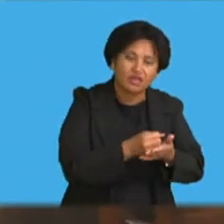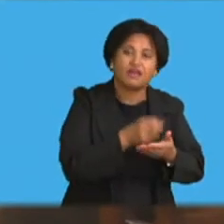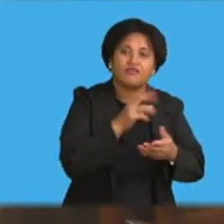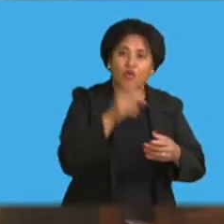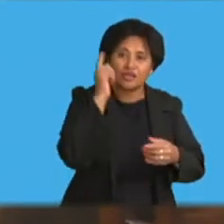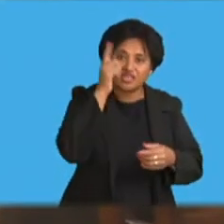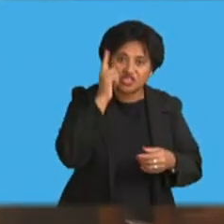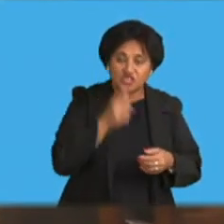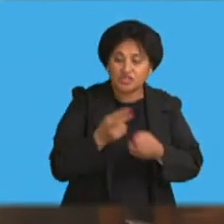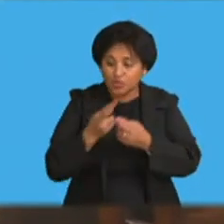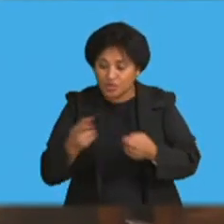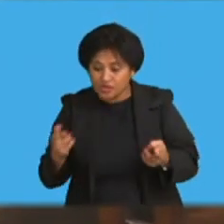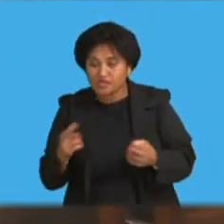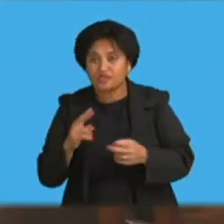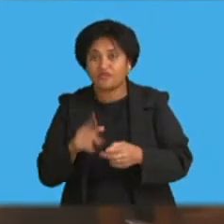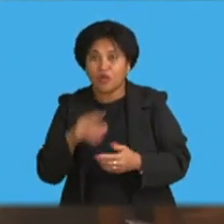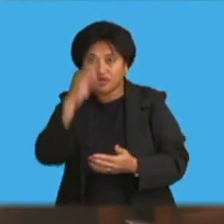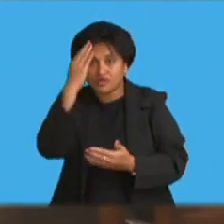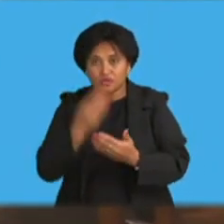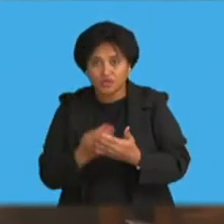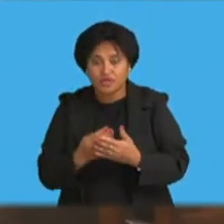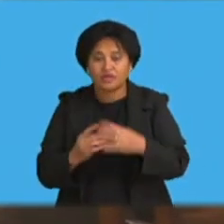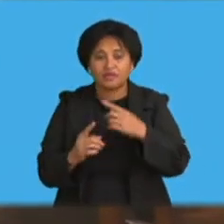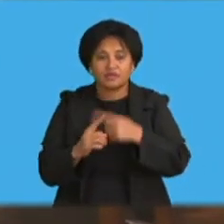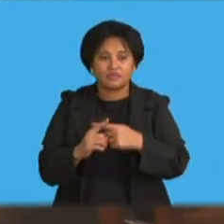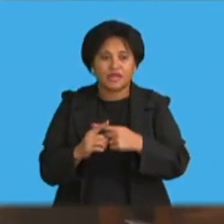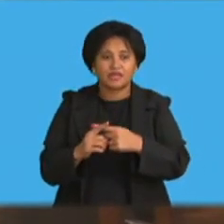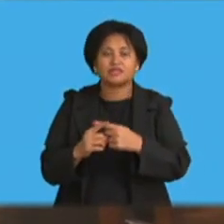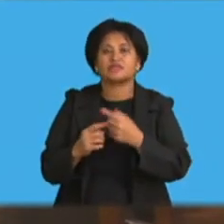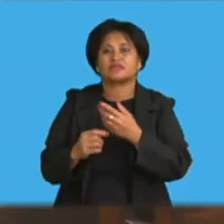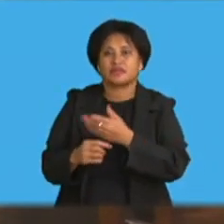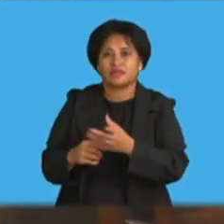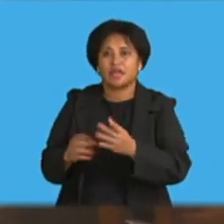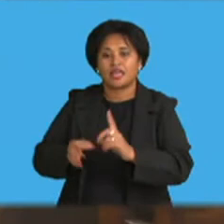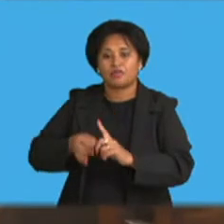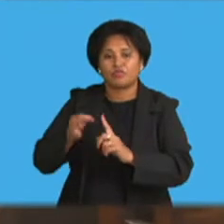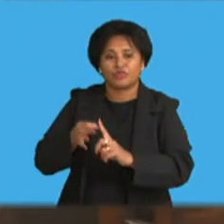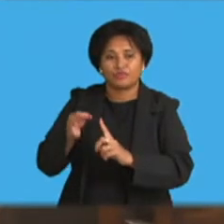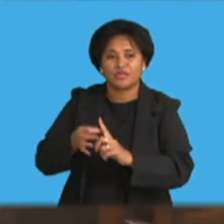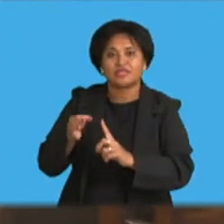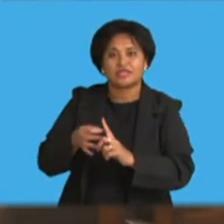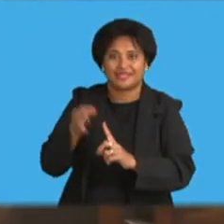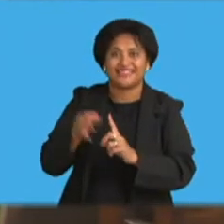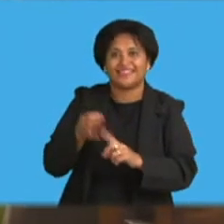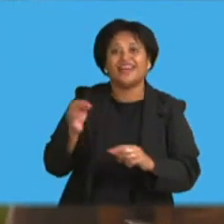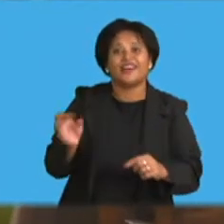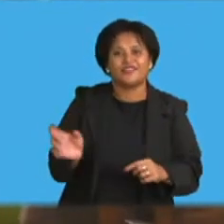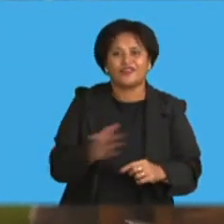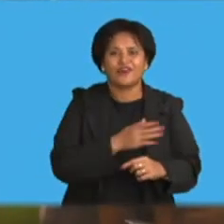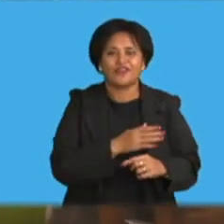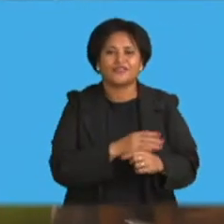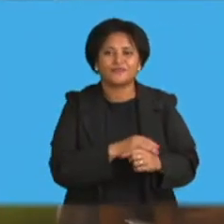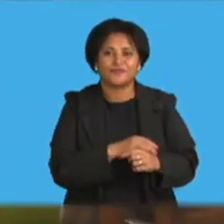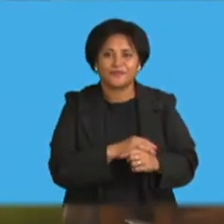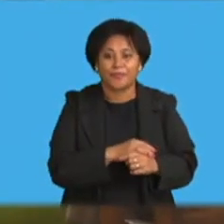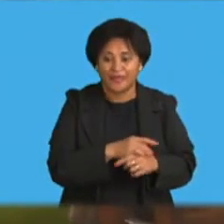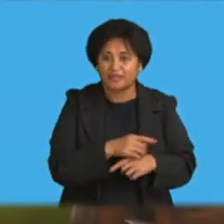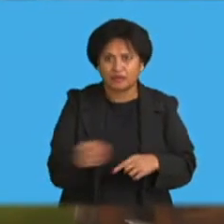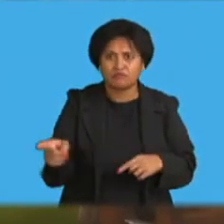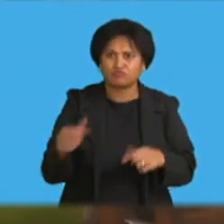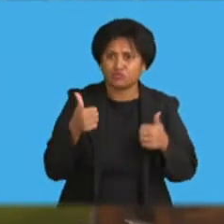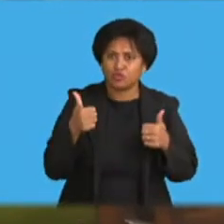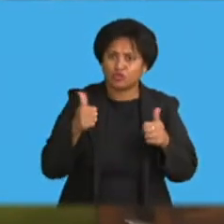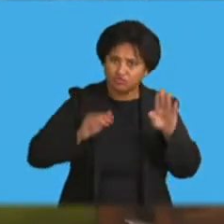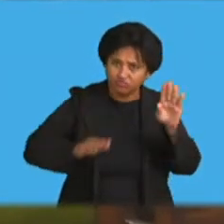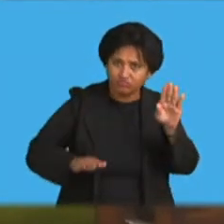resources for our students, and an overall improvement in the quality of all levels of our education system. So, Madam Speaker, we're already making significant progress